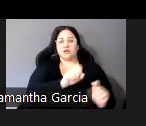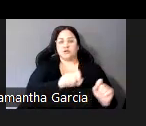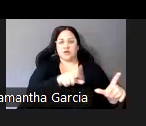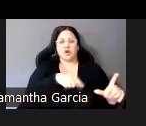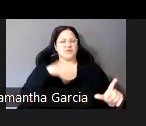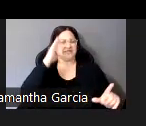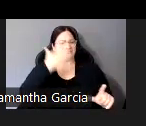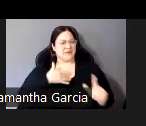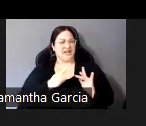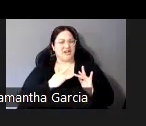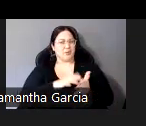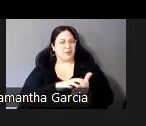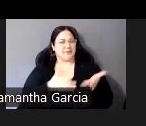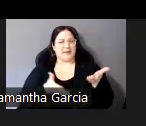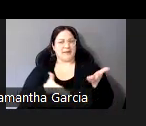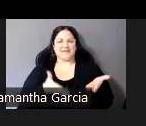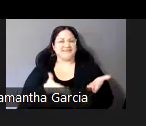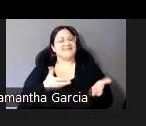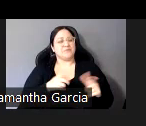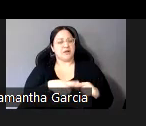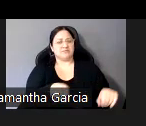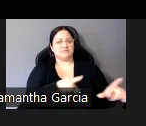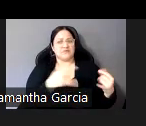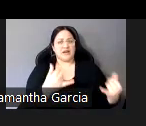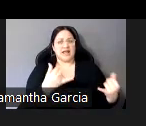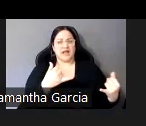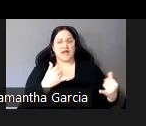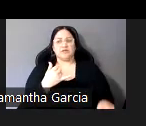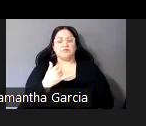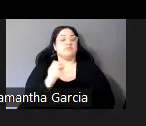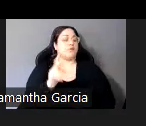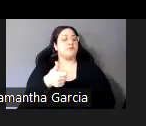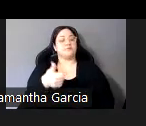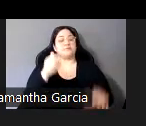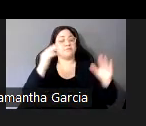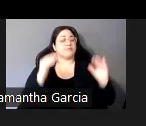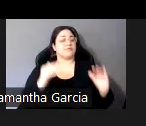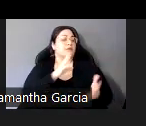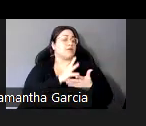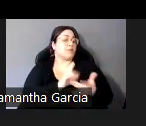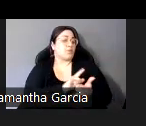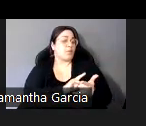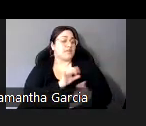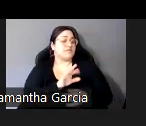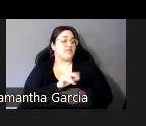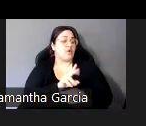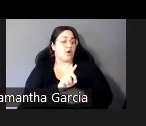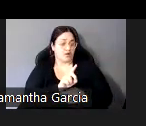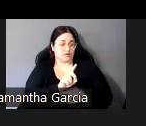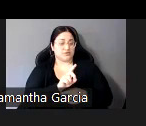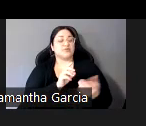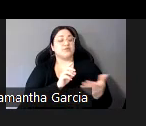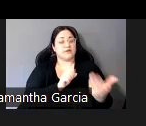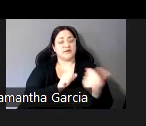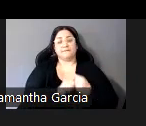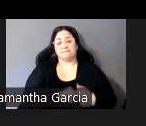there. It popped up that it was unstable. So, okay, so on to the romance fraud. So Canadian romance